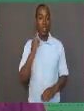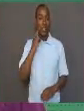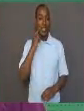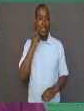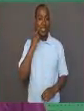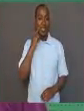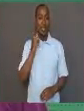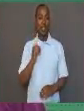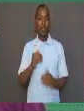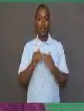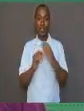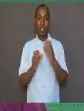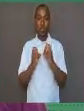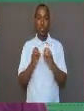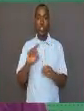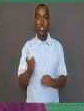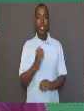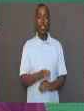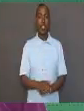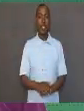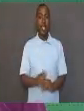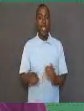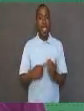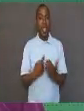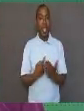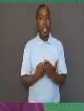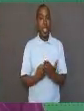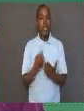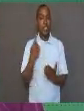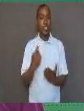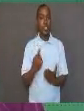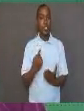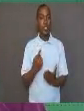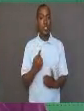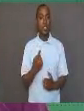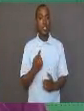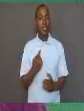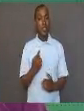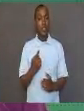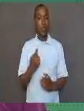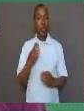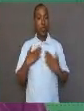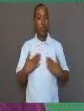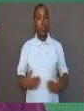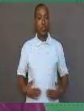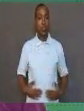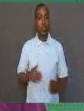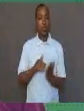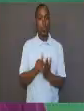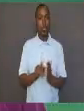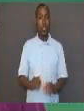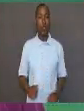gums. Those that are afflicted start to bleed from the body